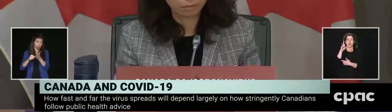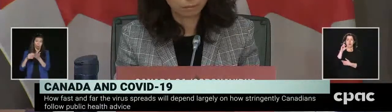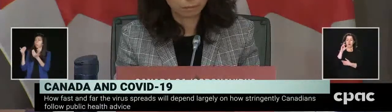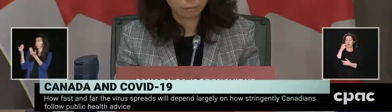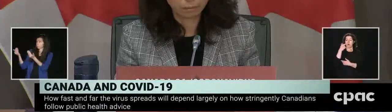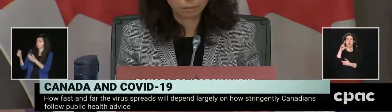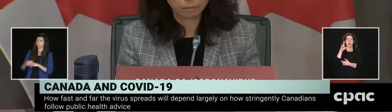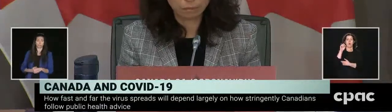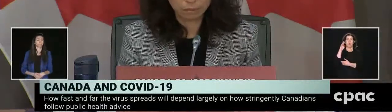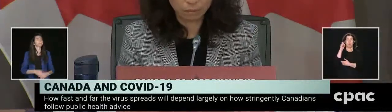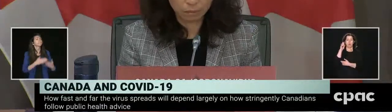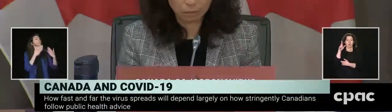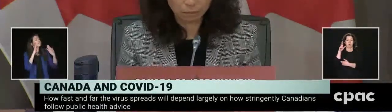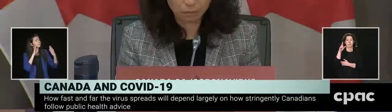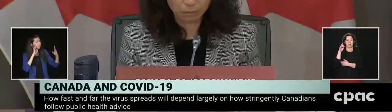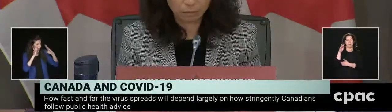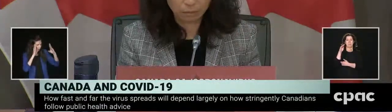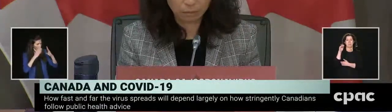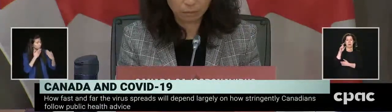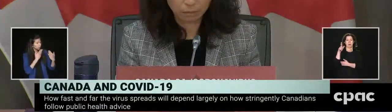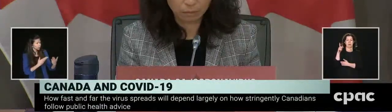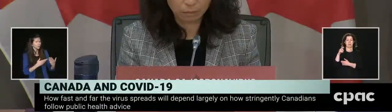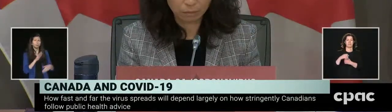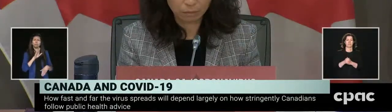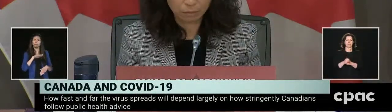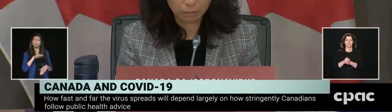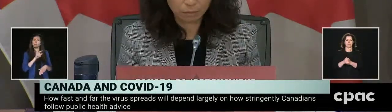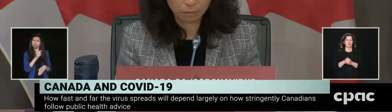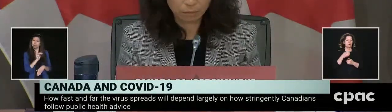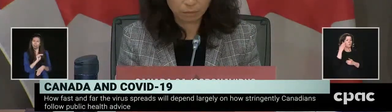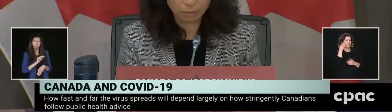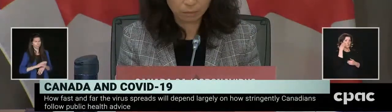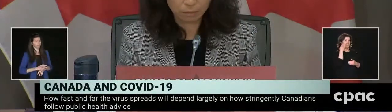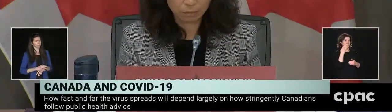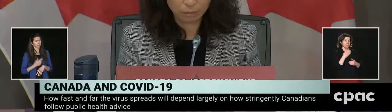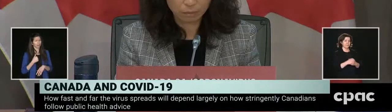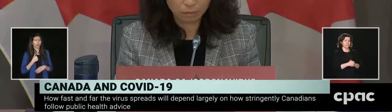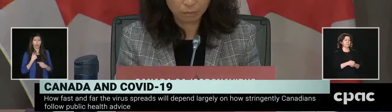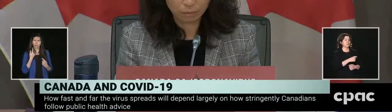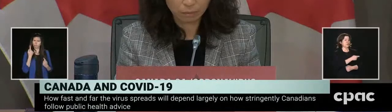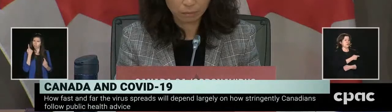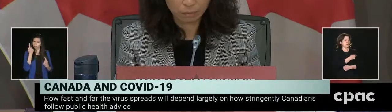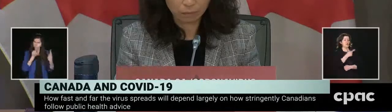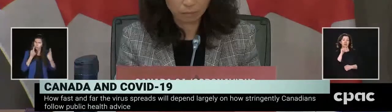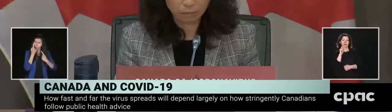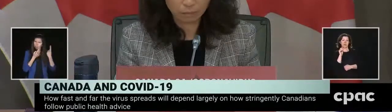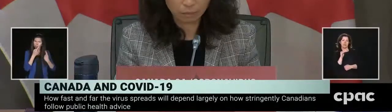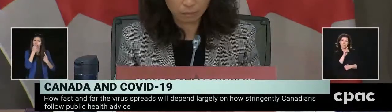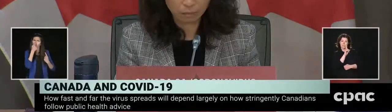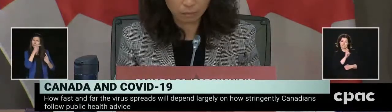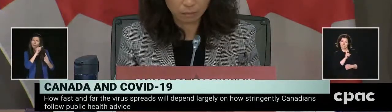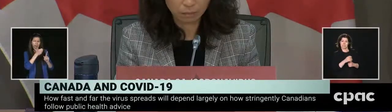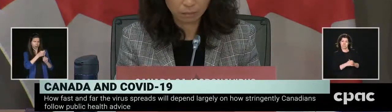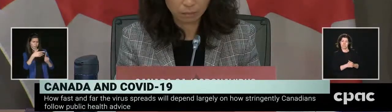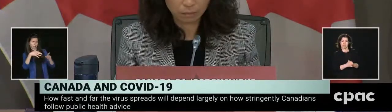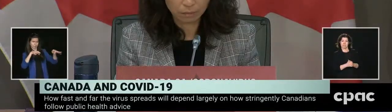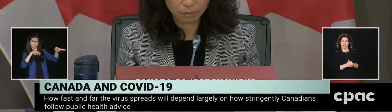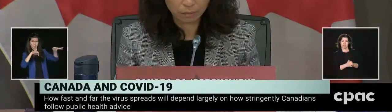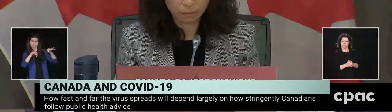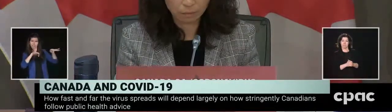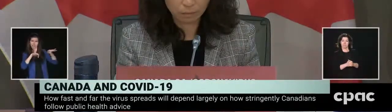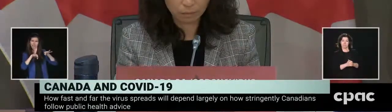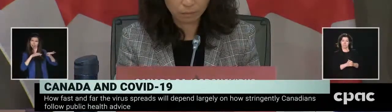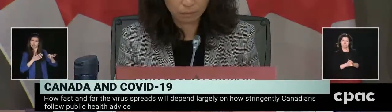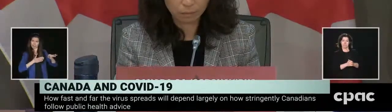you. Dr. Tam, I'm wondering if you can just articulate for us specifically if we need to be